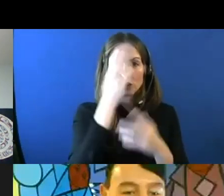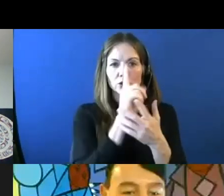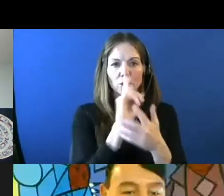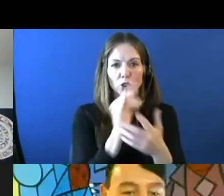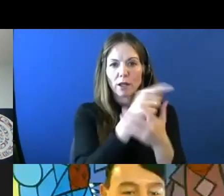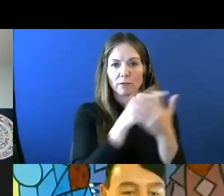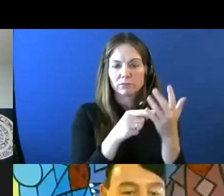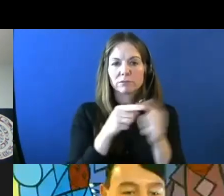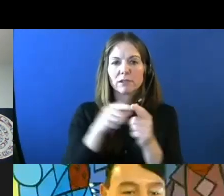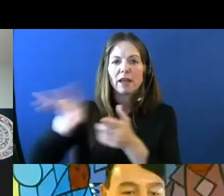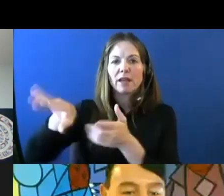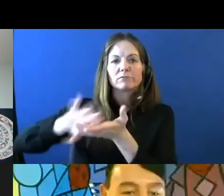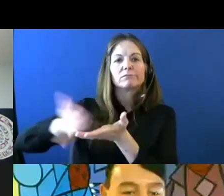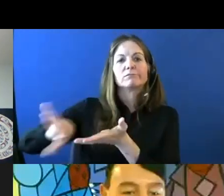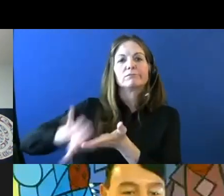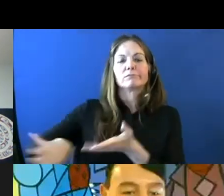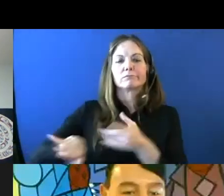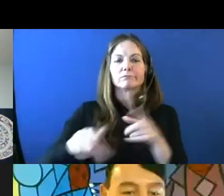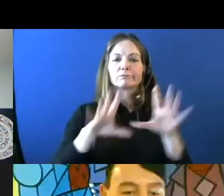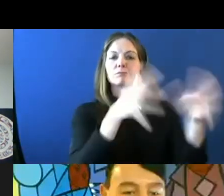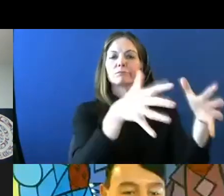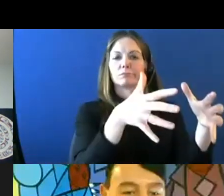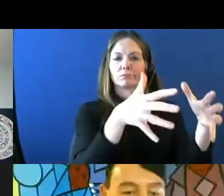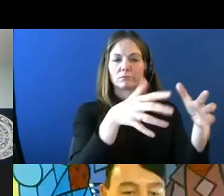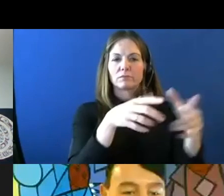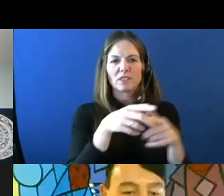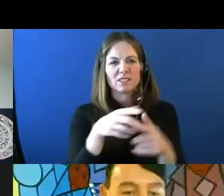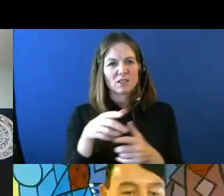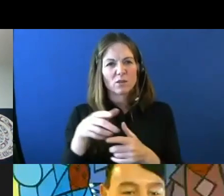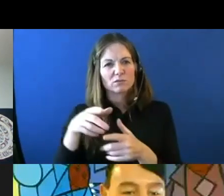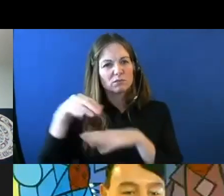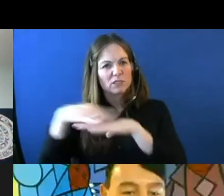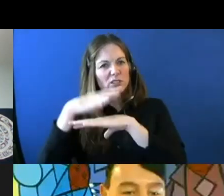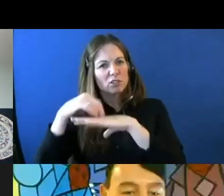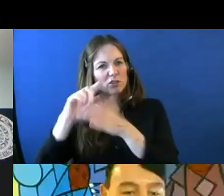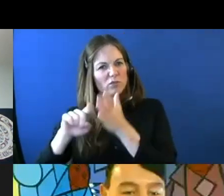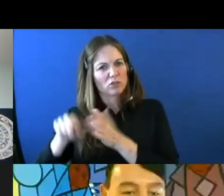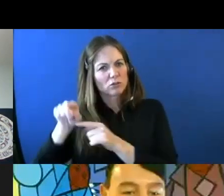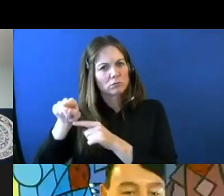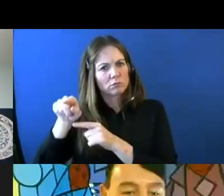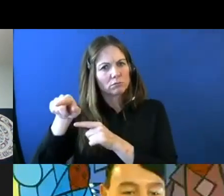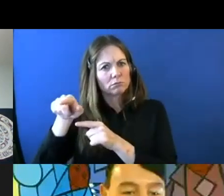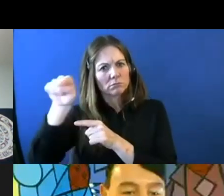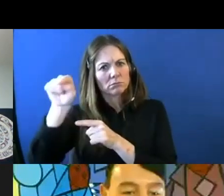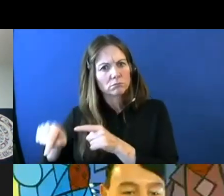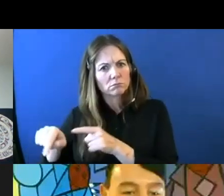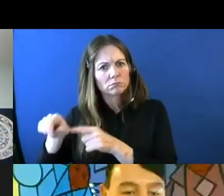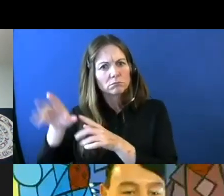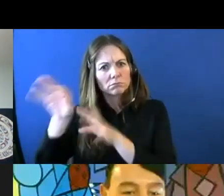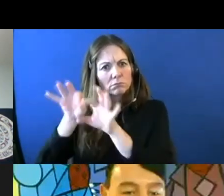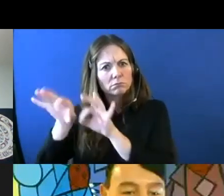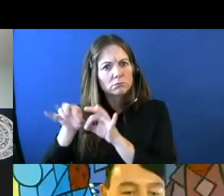get challenged when we're doing Indigenous research. So, what needs to be challenged when we're talking about